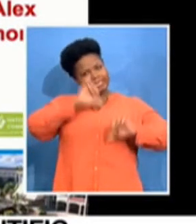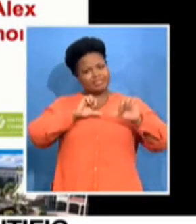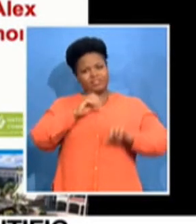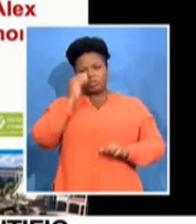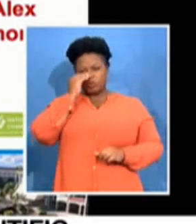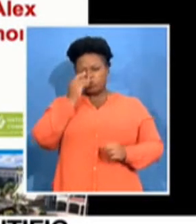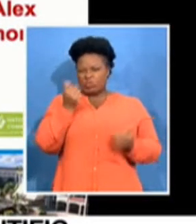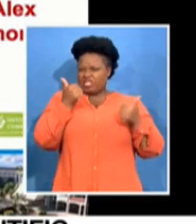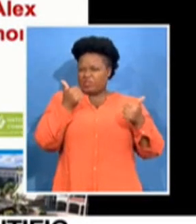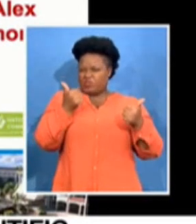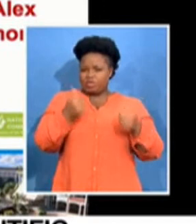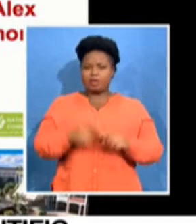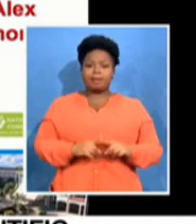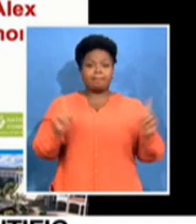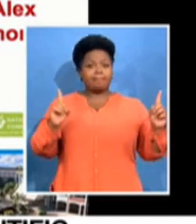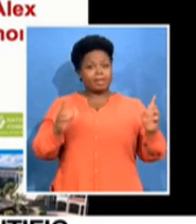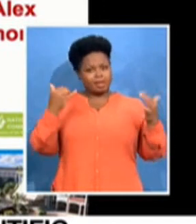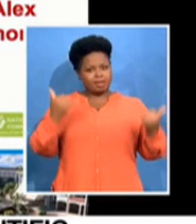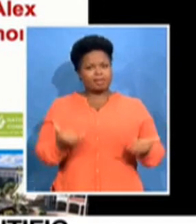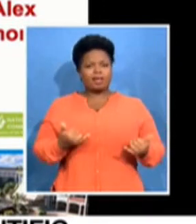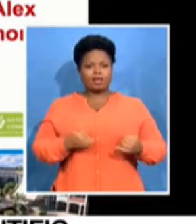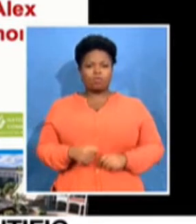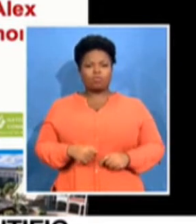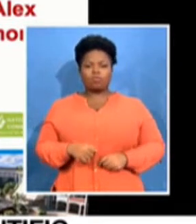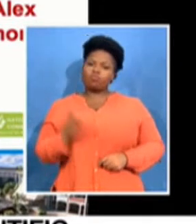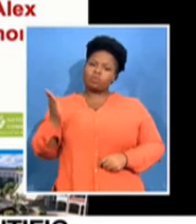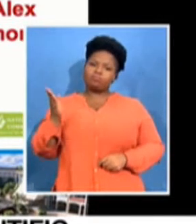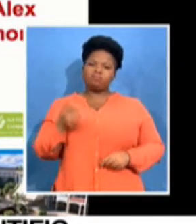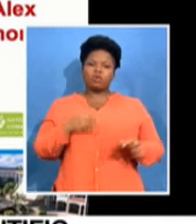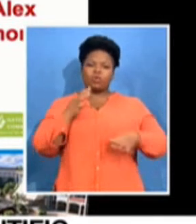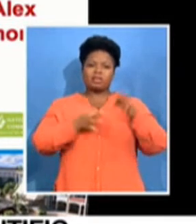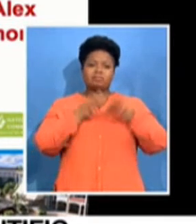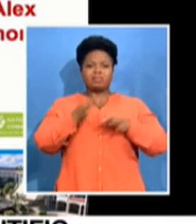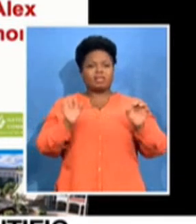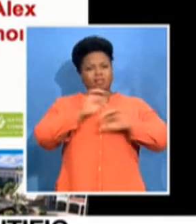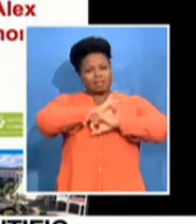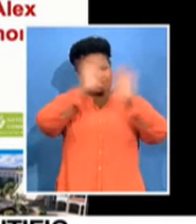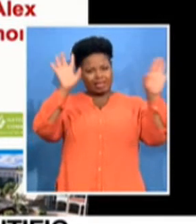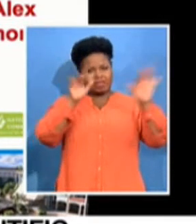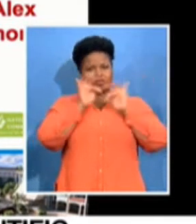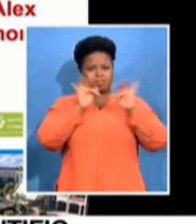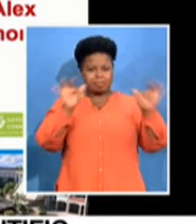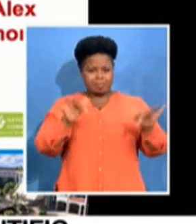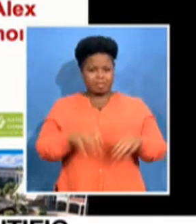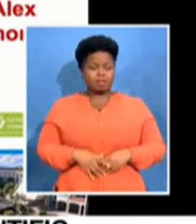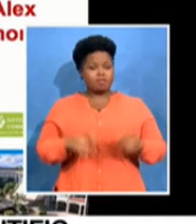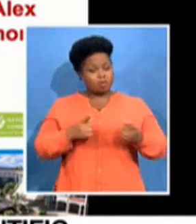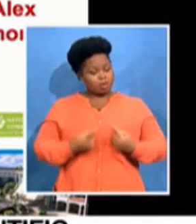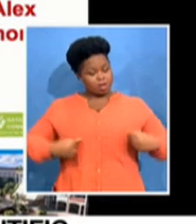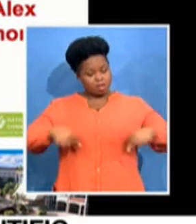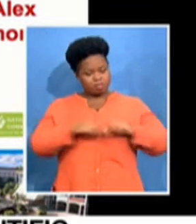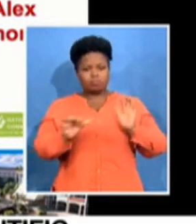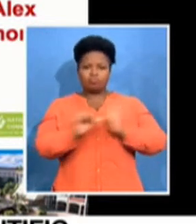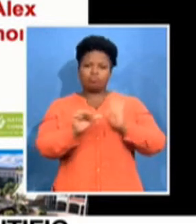the frame of the public. For us, it's very important because sometimes we felt that our